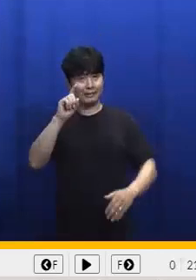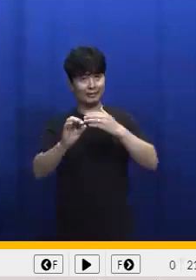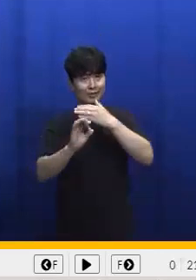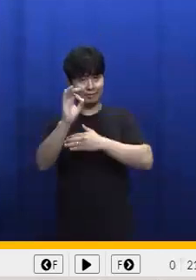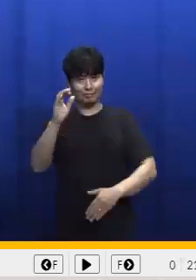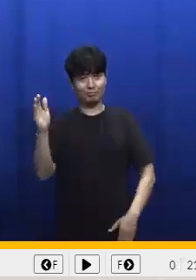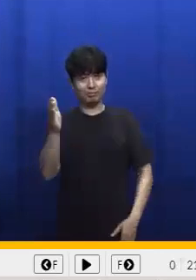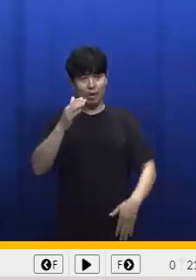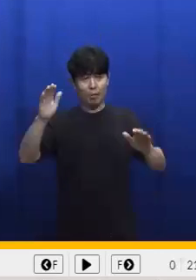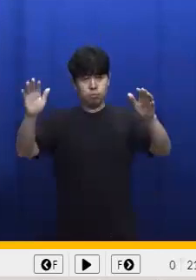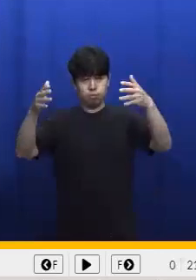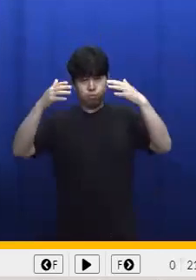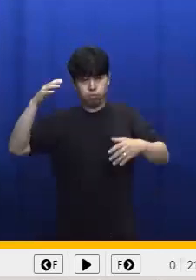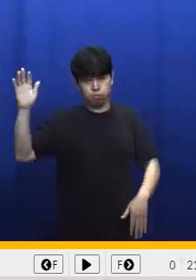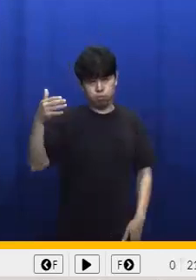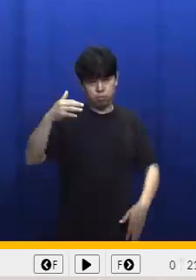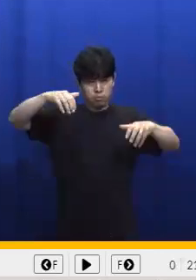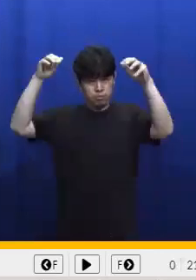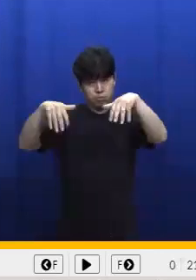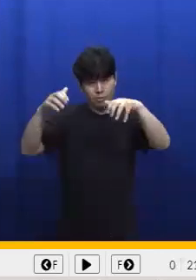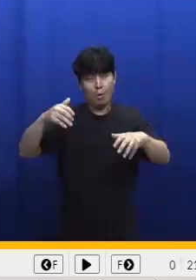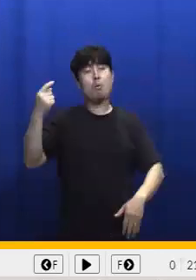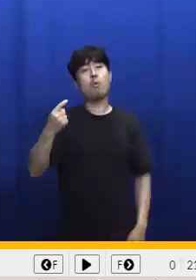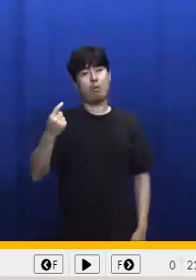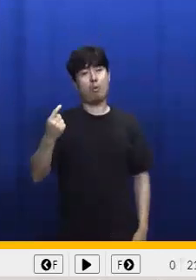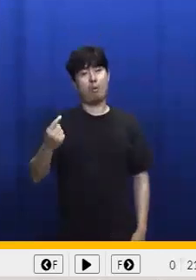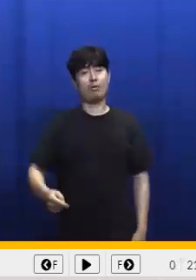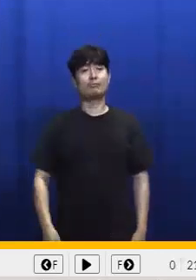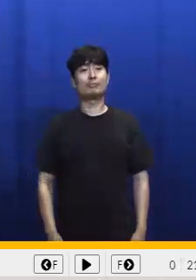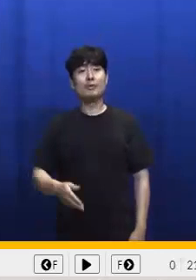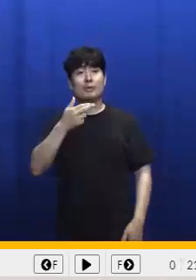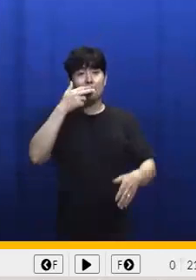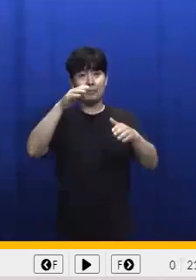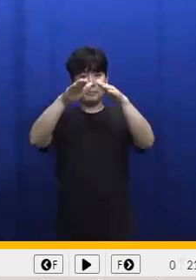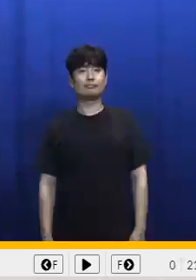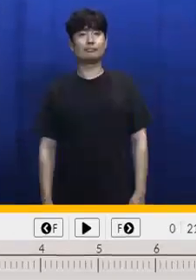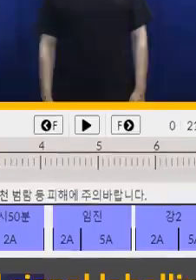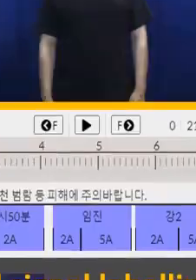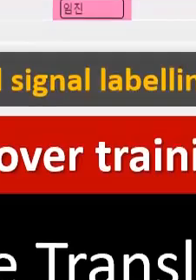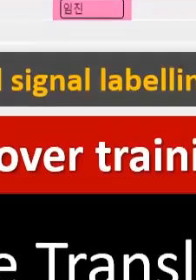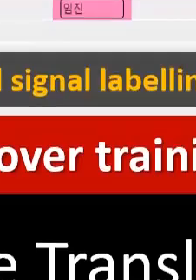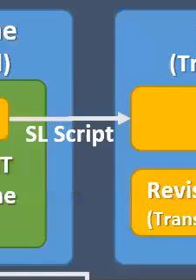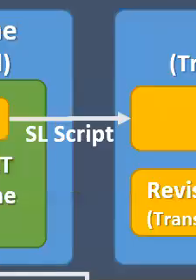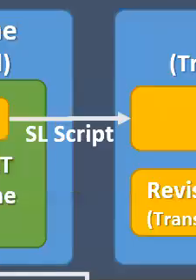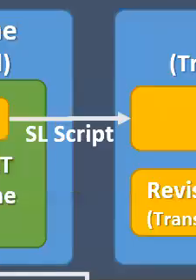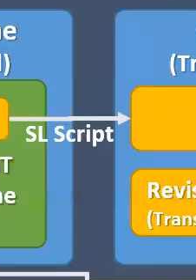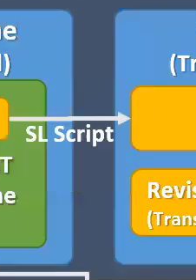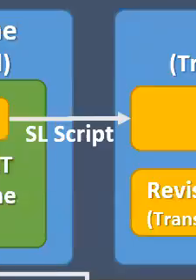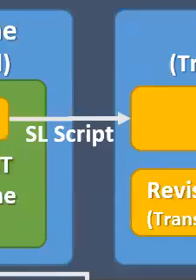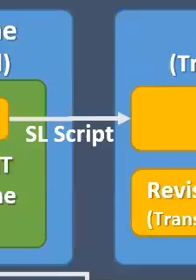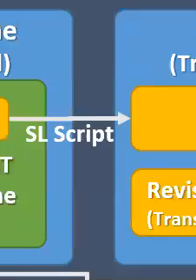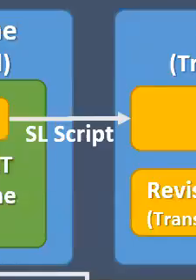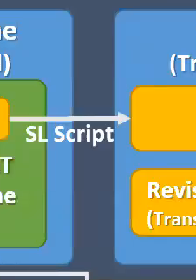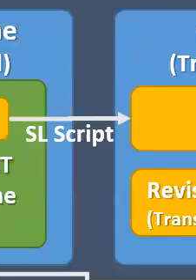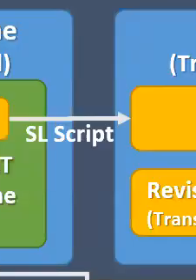have about 220,000 training data set, which is quite high ranking in the world. This diagram